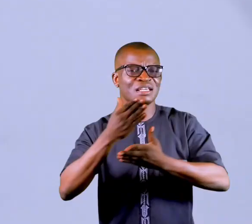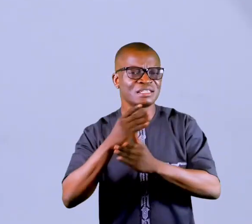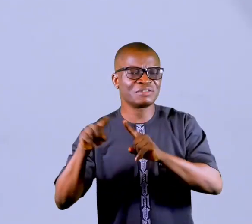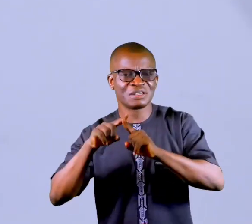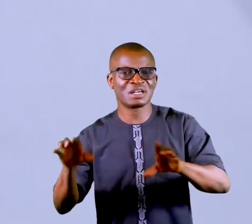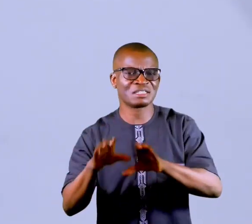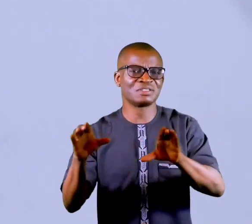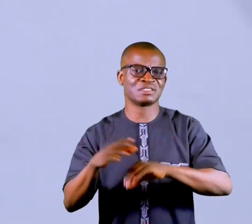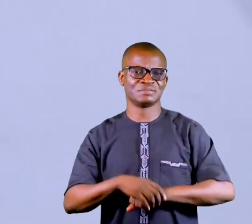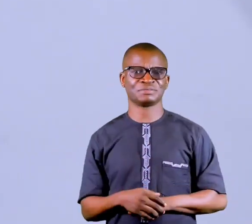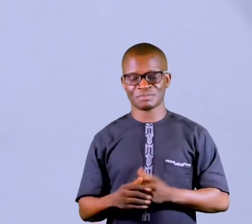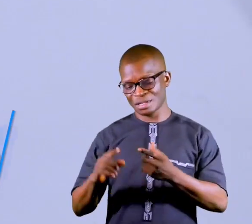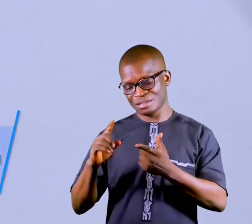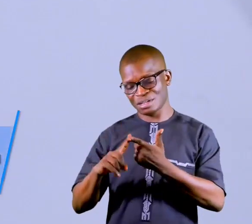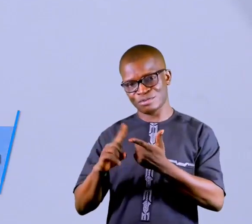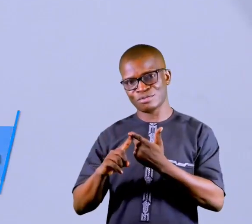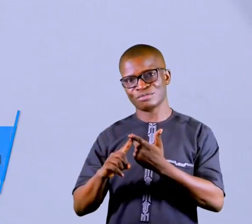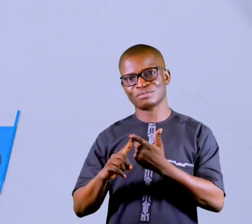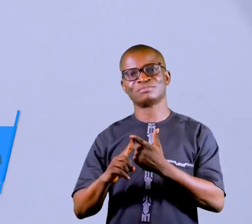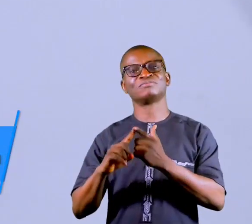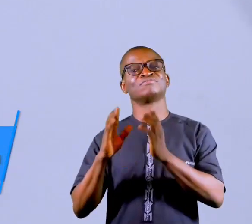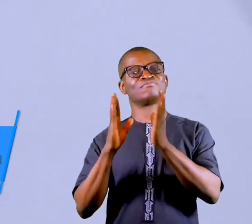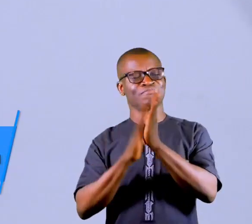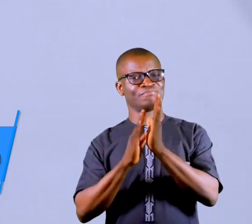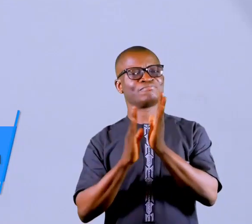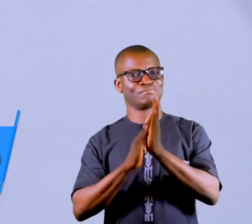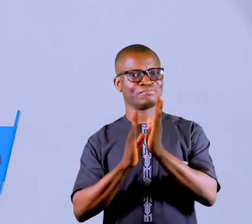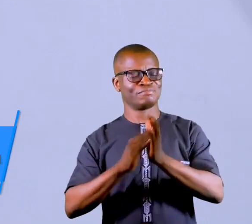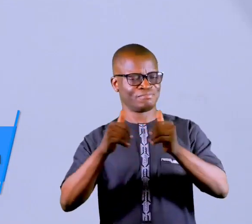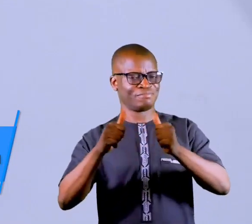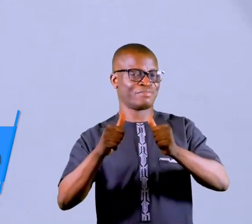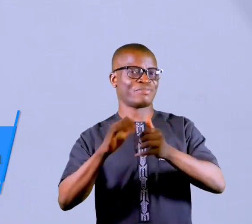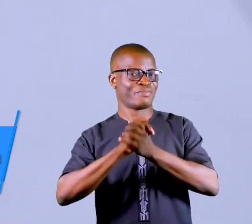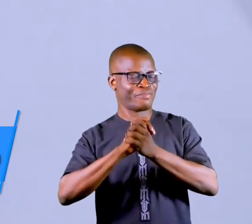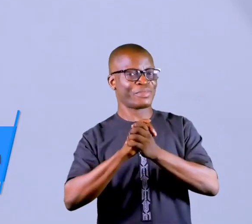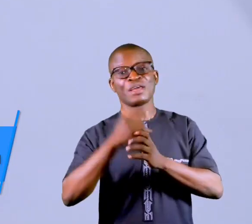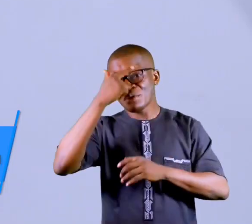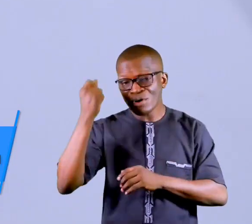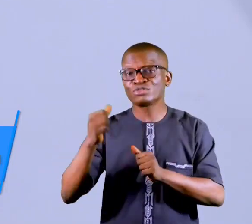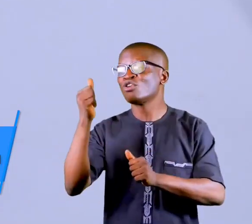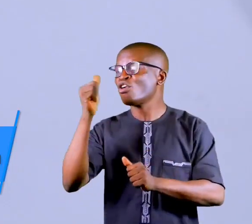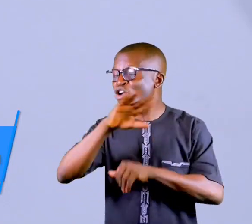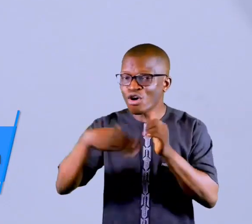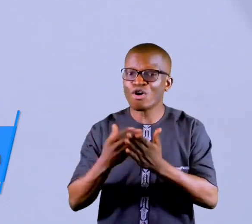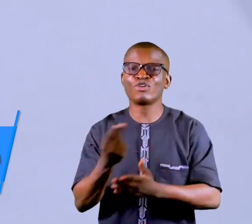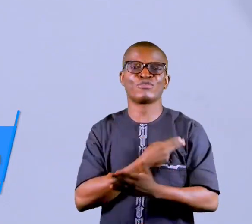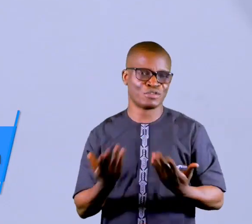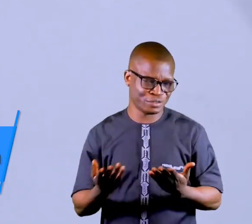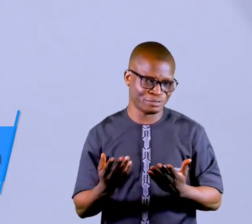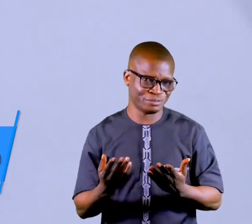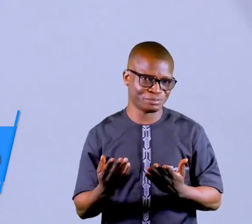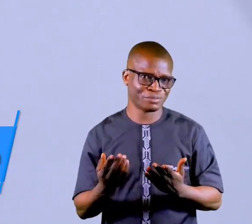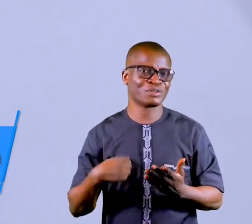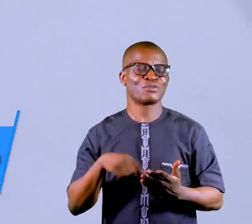Another tip I want to share is using praise to reinforce positive behavior. You know, all of us, I think, me, you, everybody,